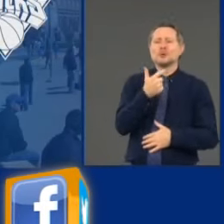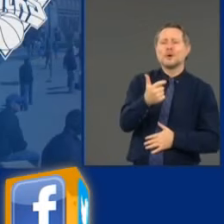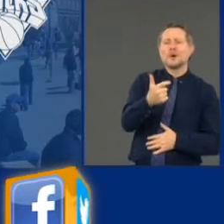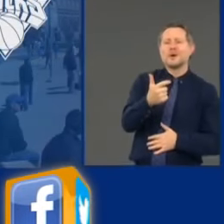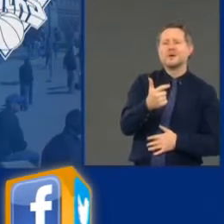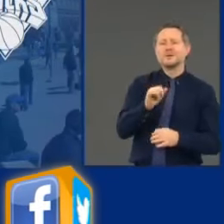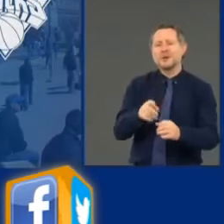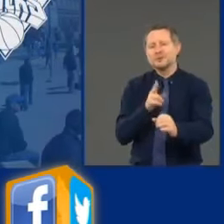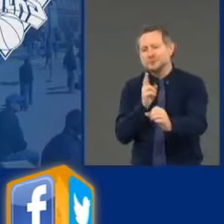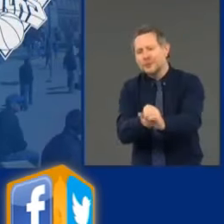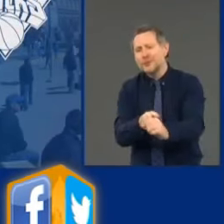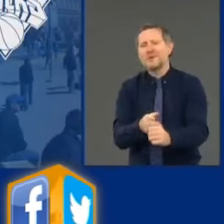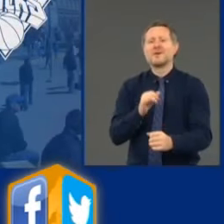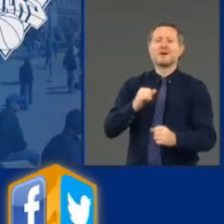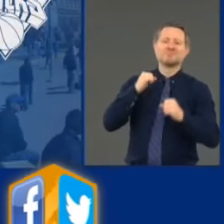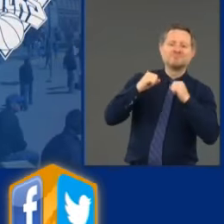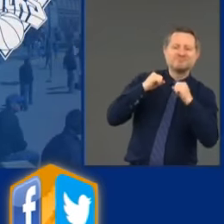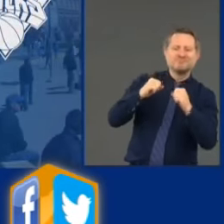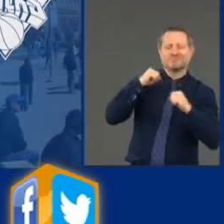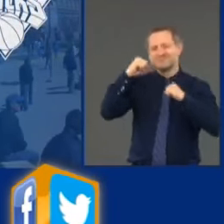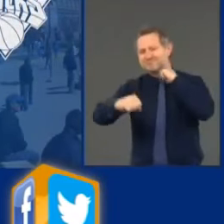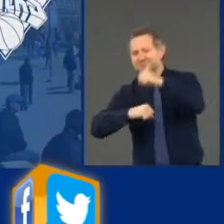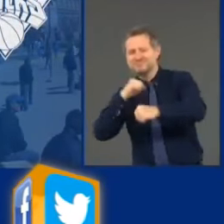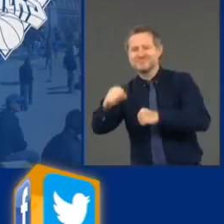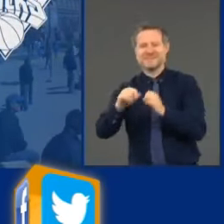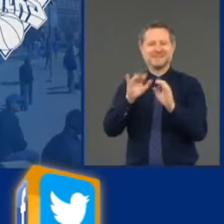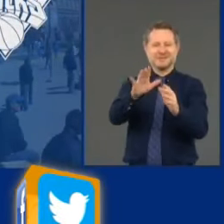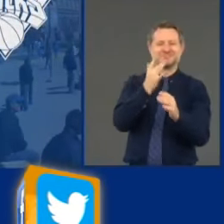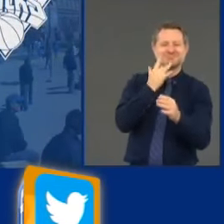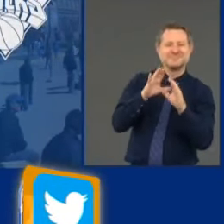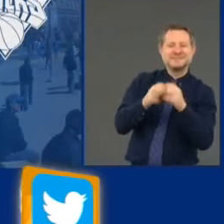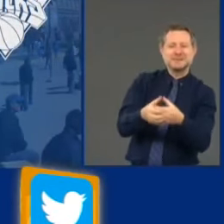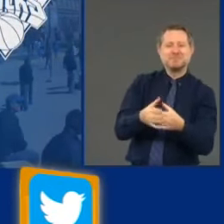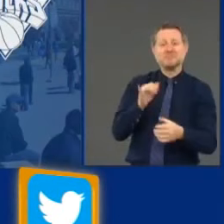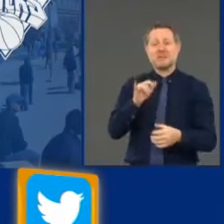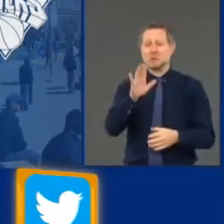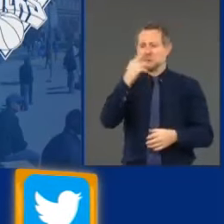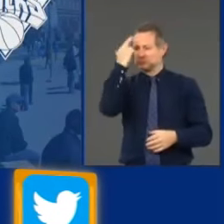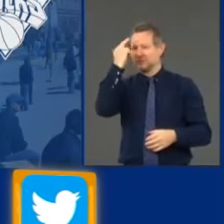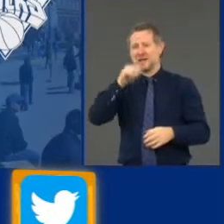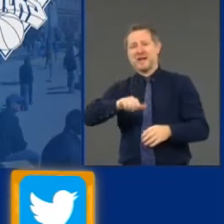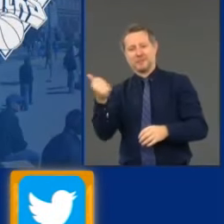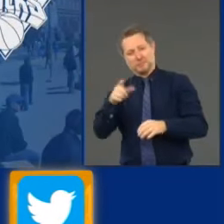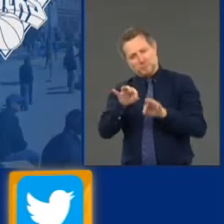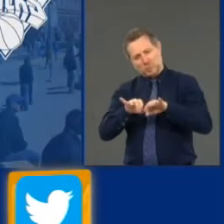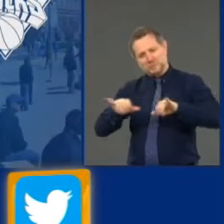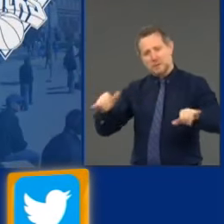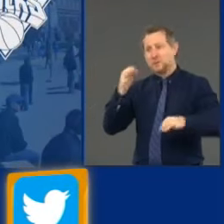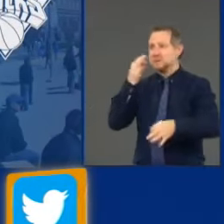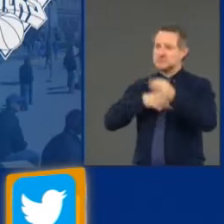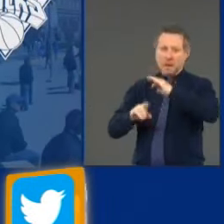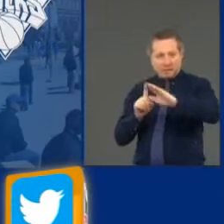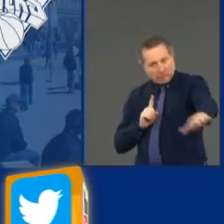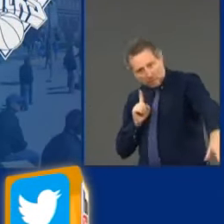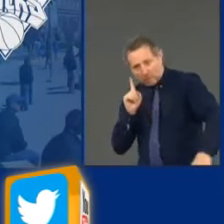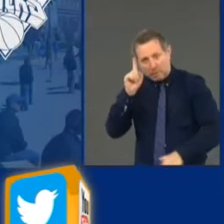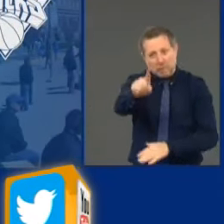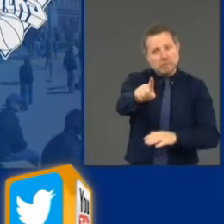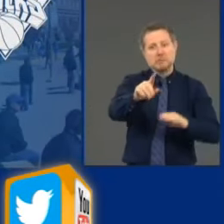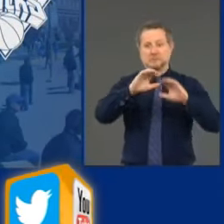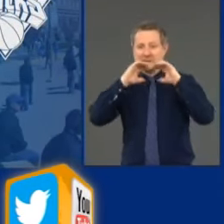reason, frankly, to stay home as opposed to go out, and staying home is good right now. So